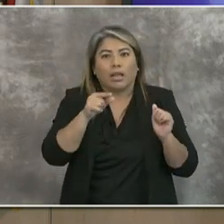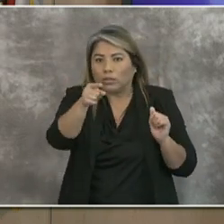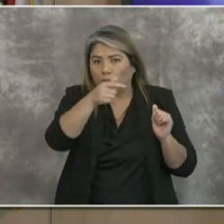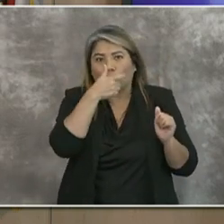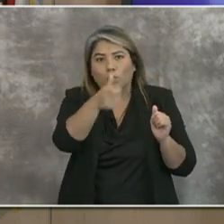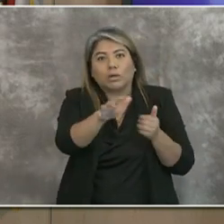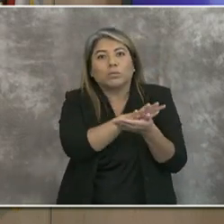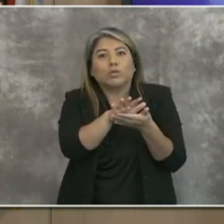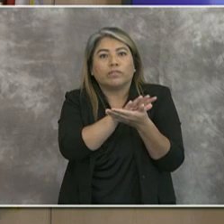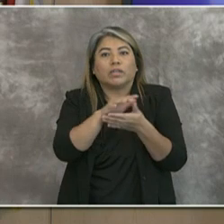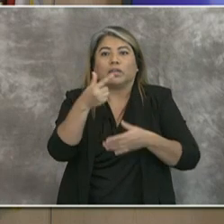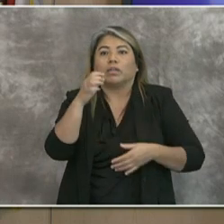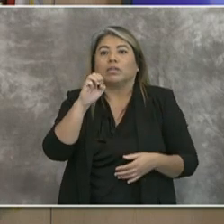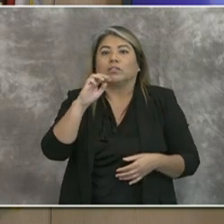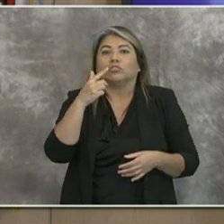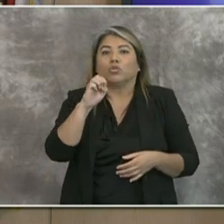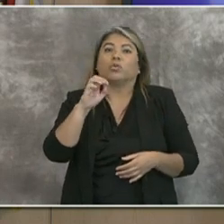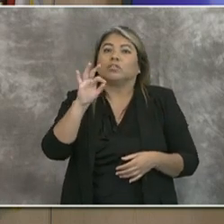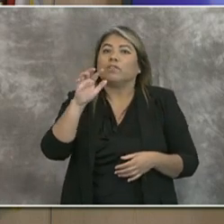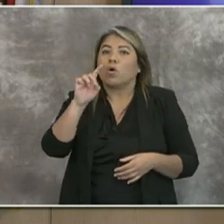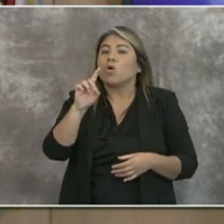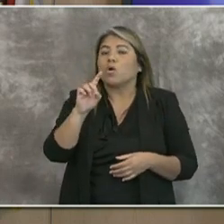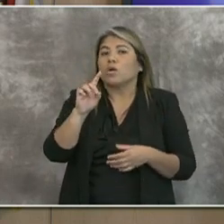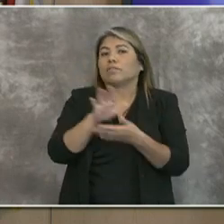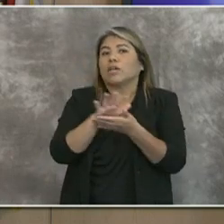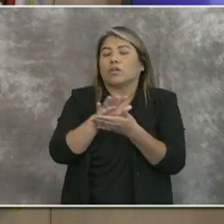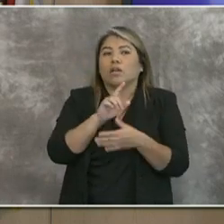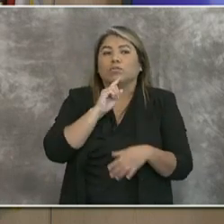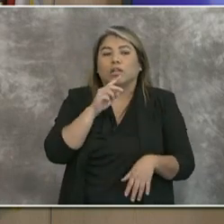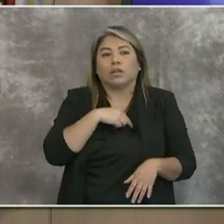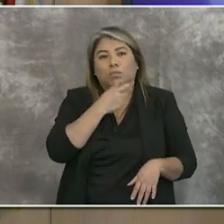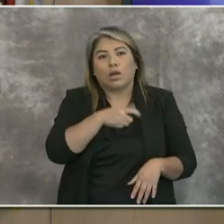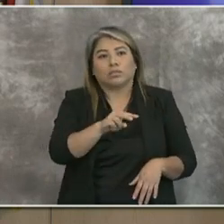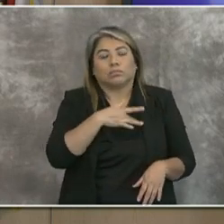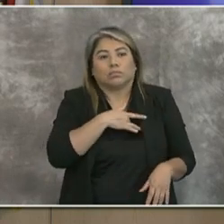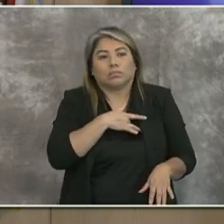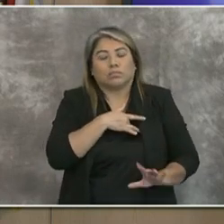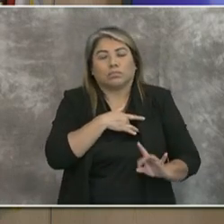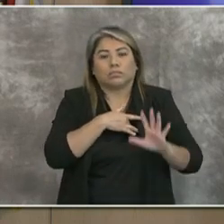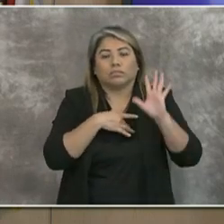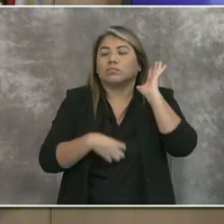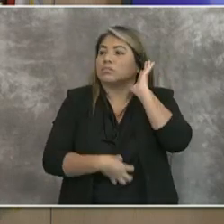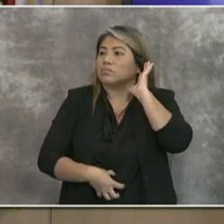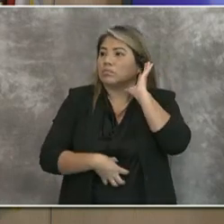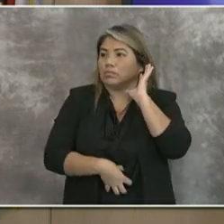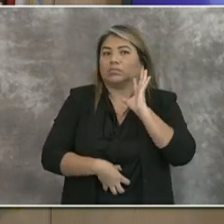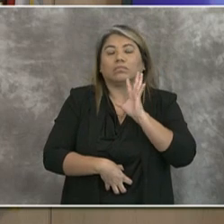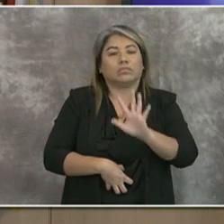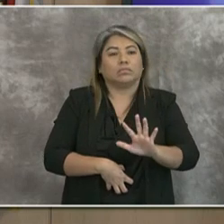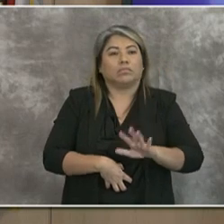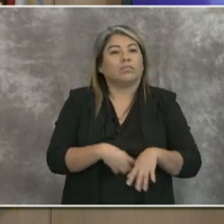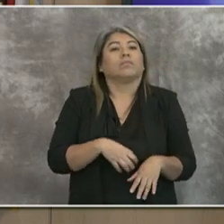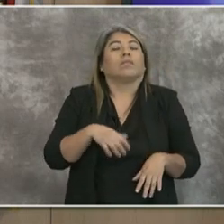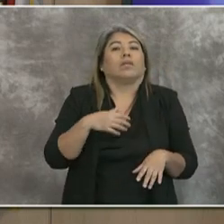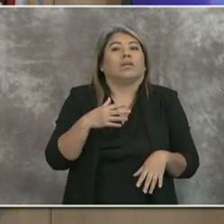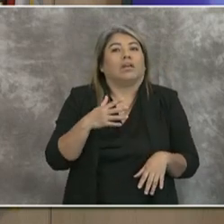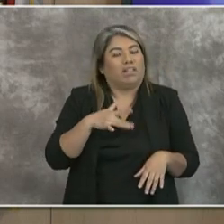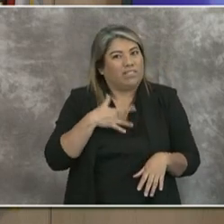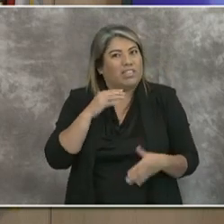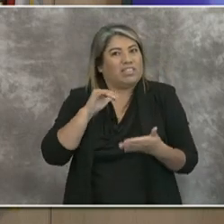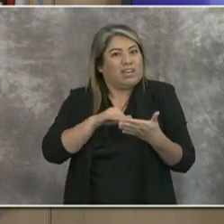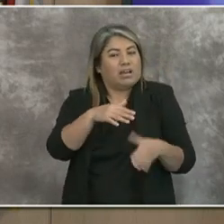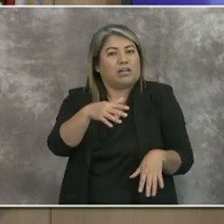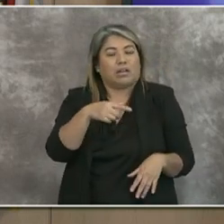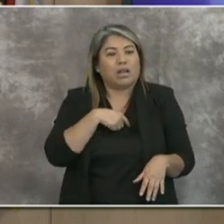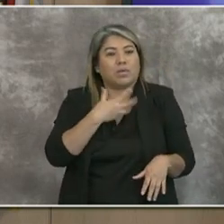George Floyd video, and it truly sickened me. I was dismayed and I was